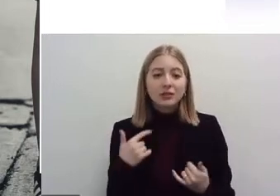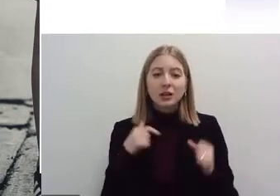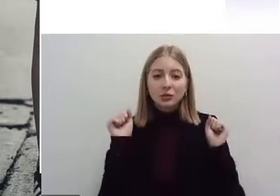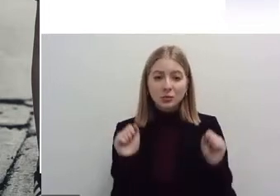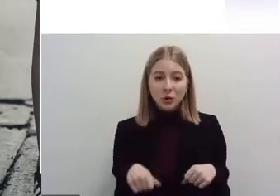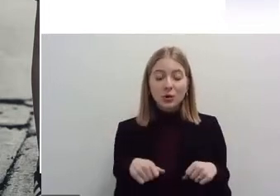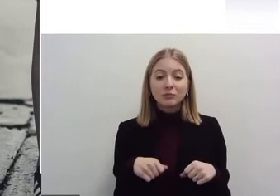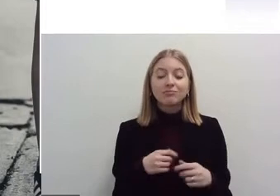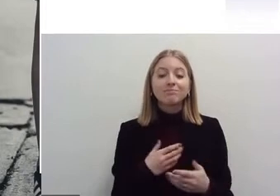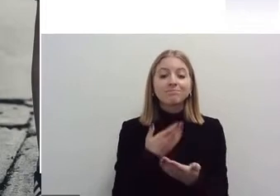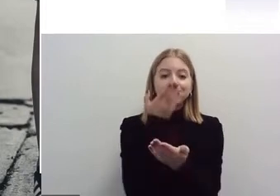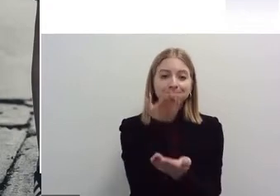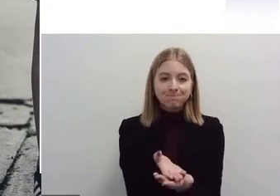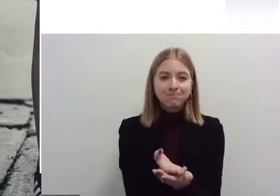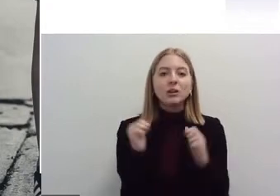past few years.